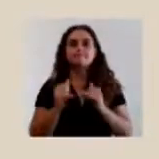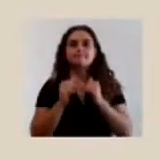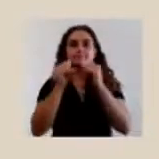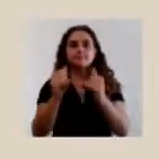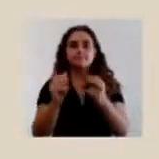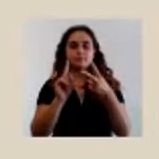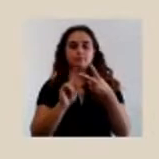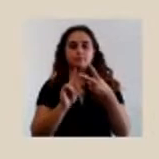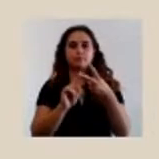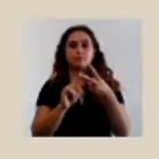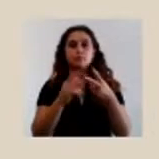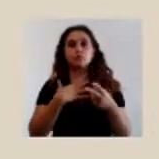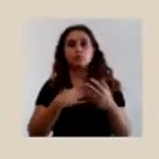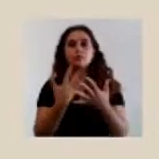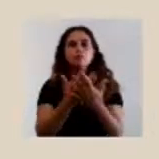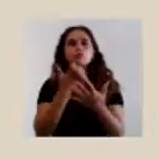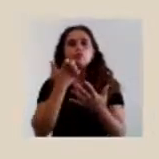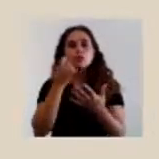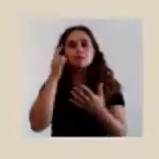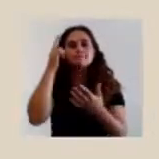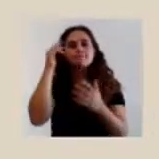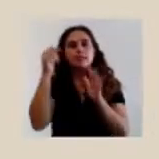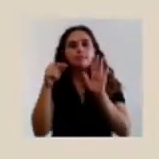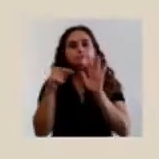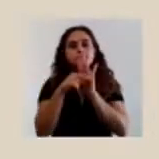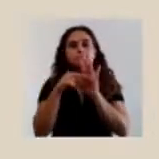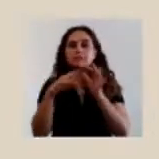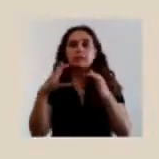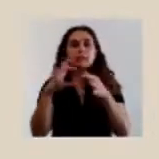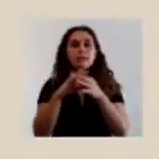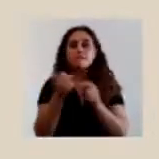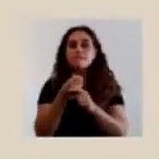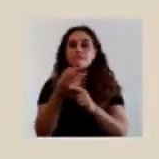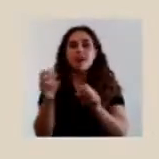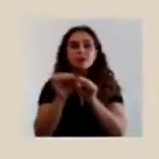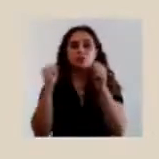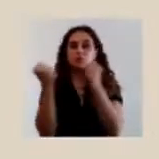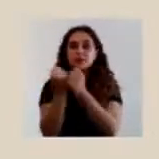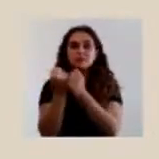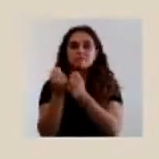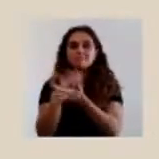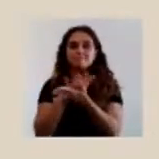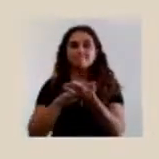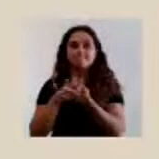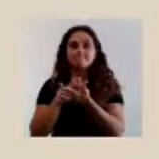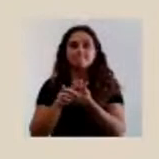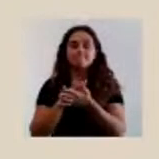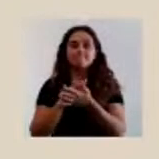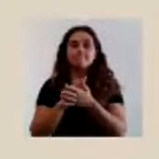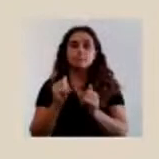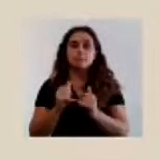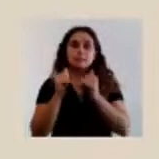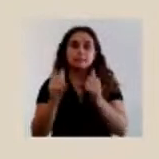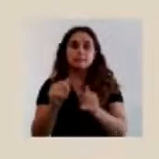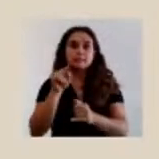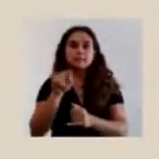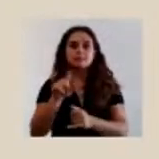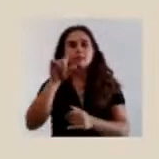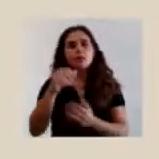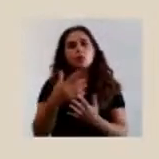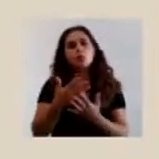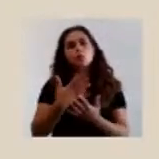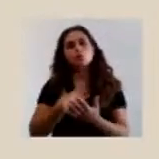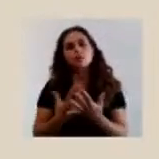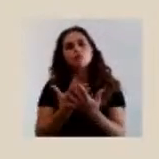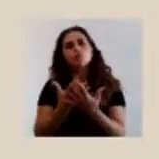Next, I'd like to highlight that biases are found across many social spheres. Following this, I would like to highlight the